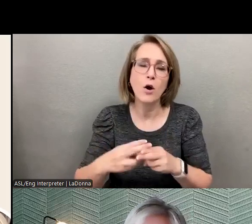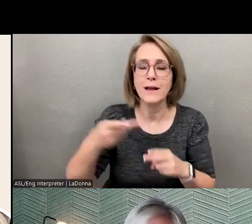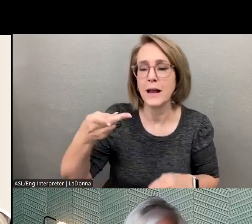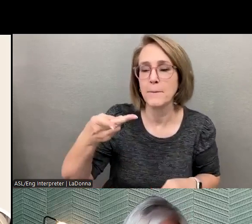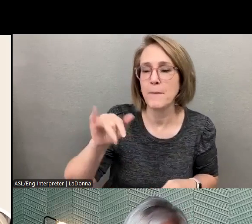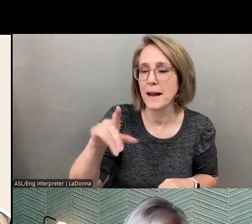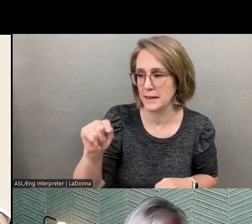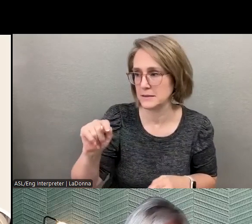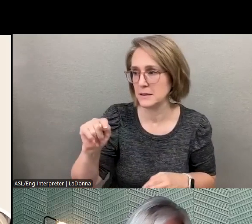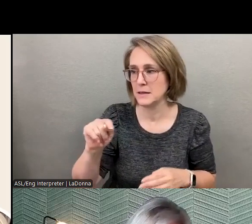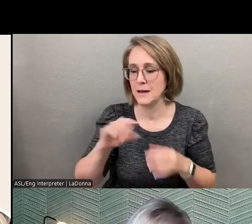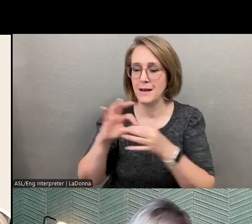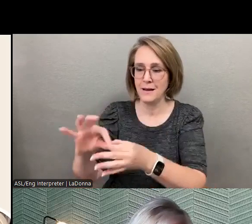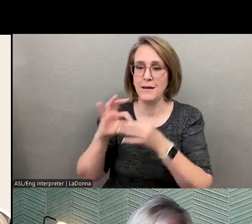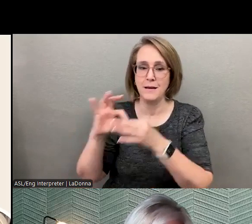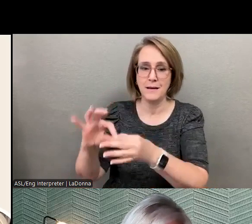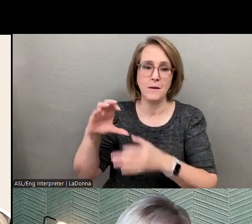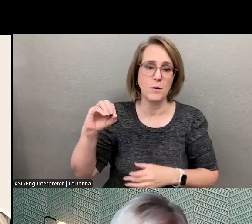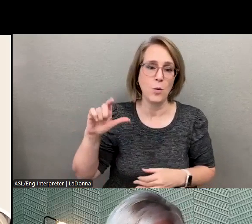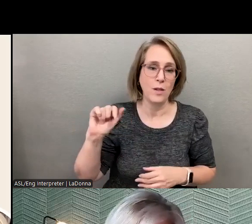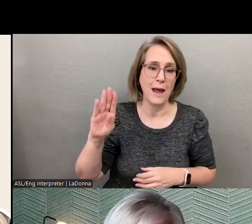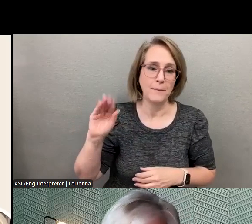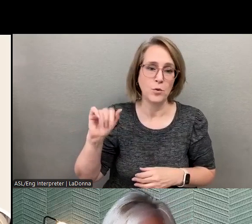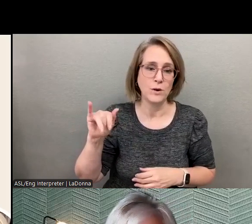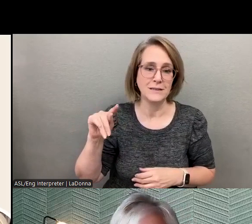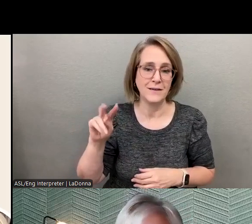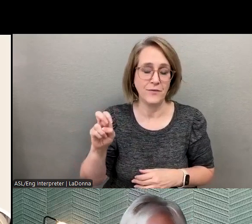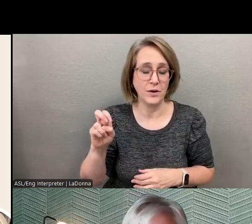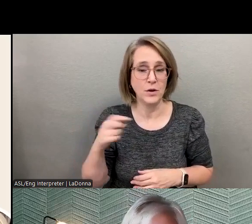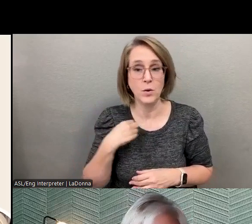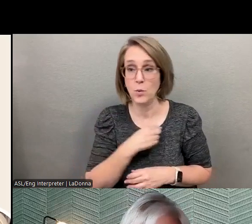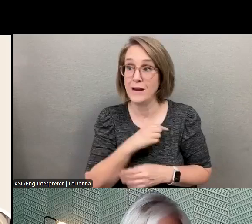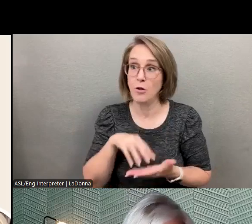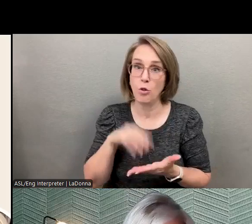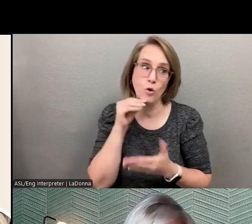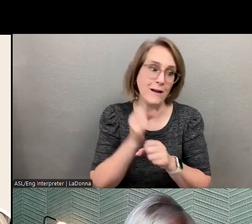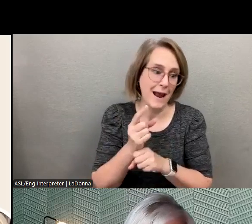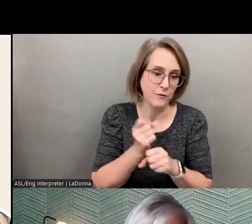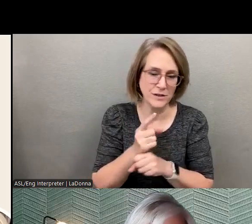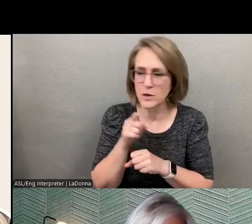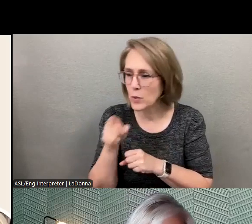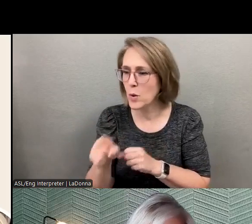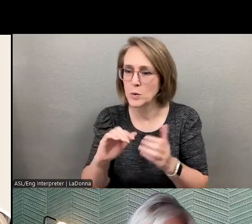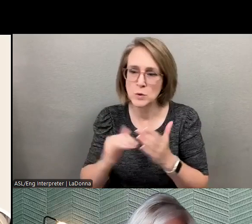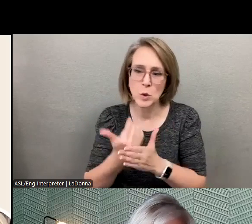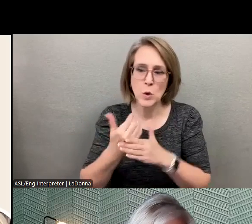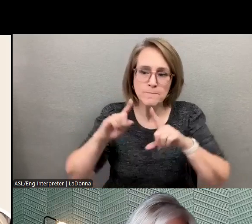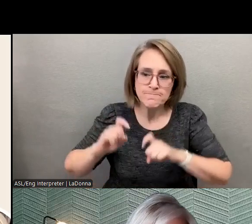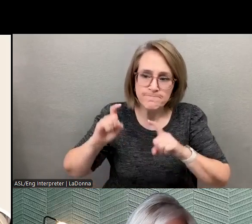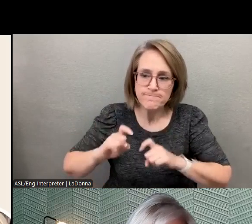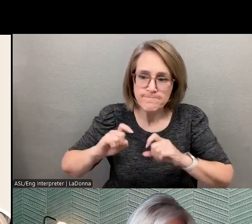is a share and share alike. And so much is learned each year from these initiatives